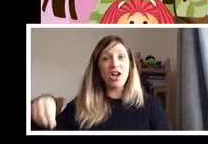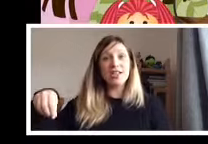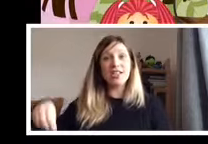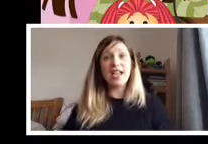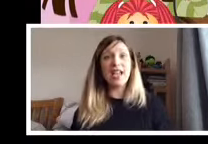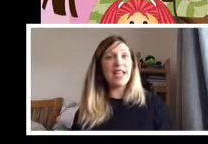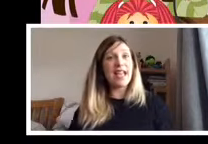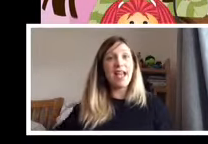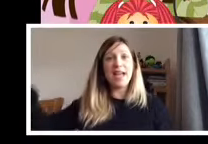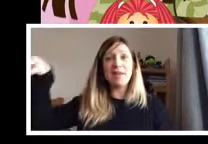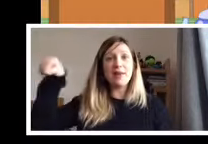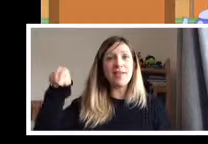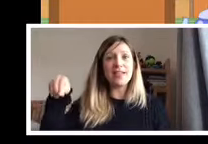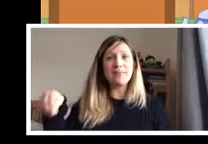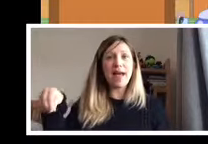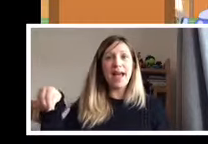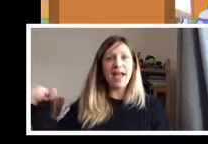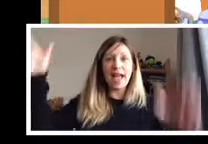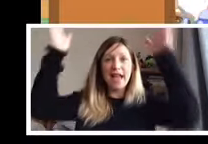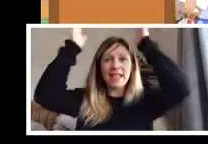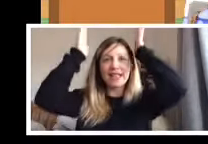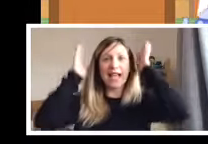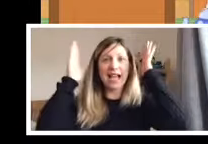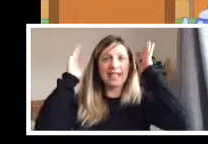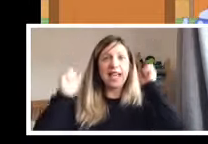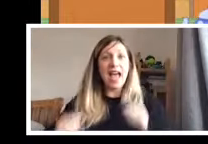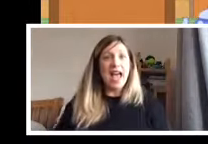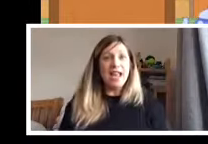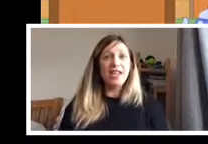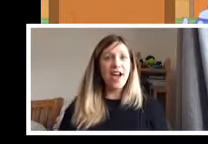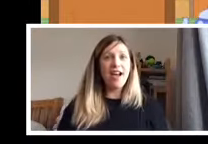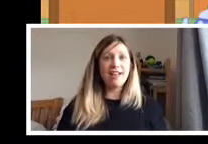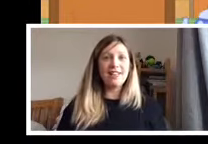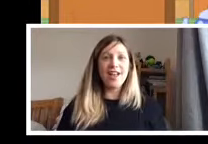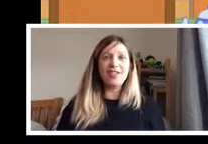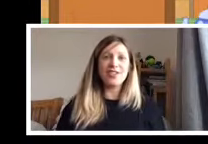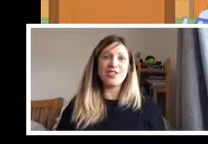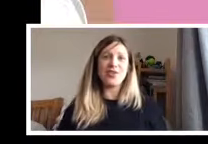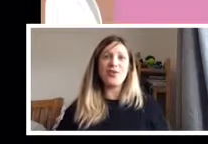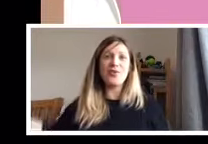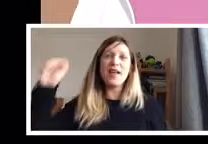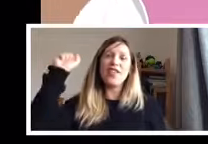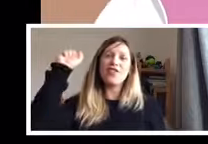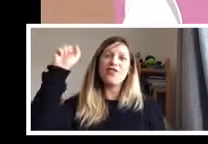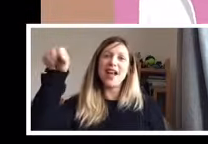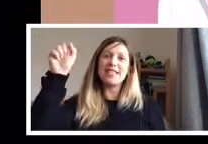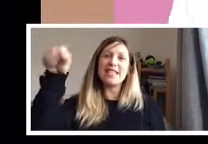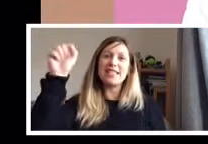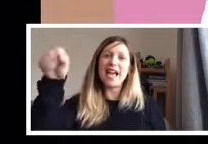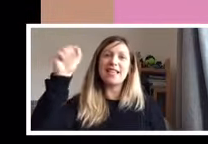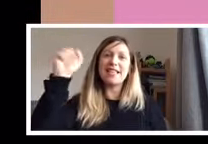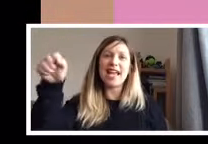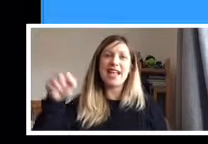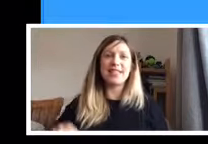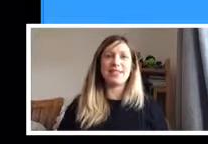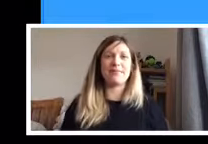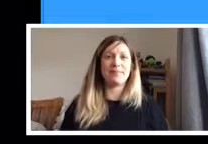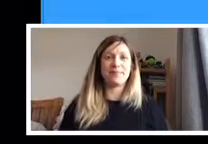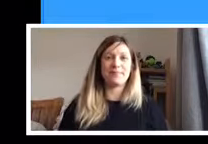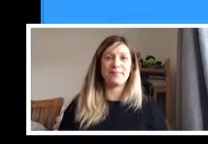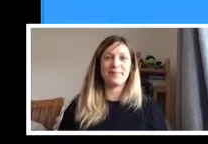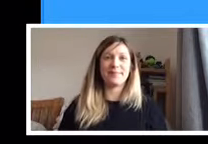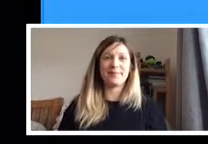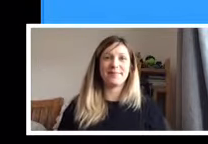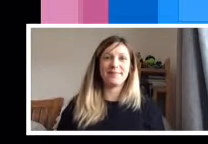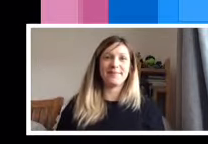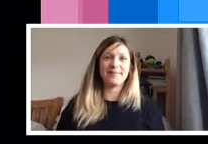The doctor came with his bag and his hat, and he knocked on the door with a rat-a-tat-tat.